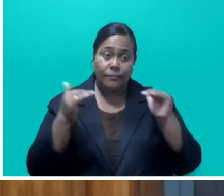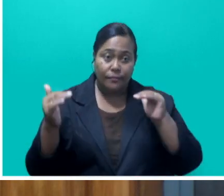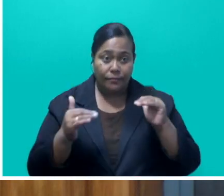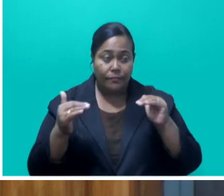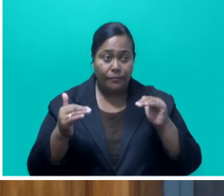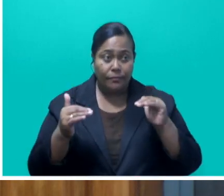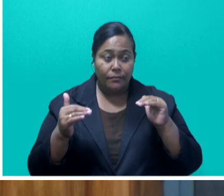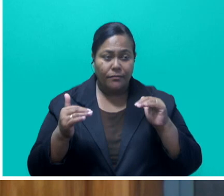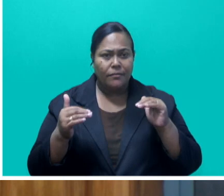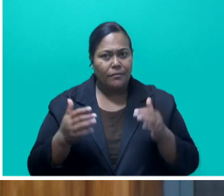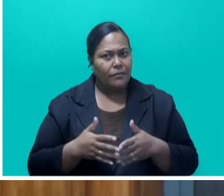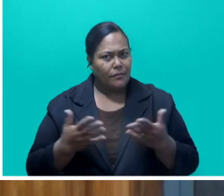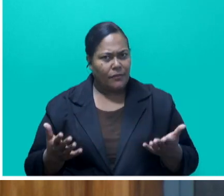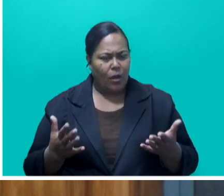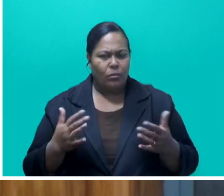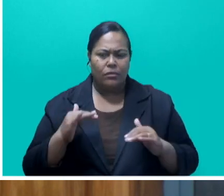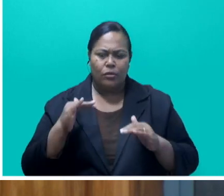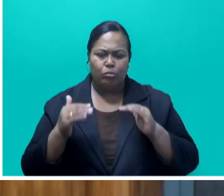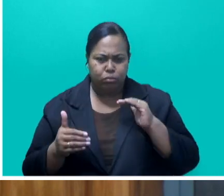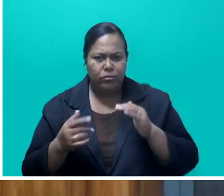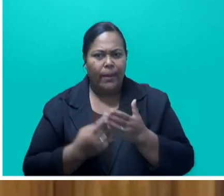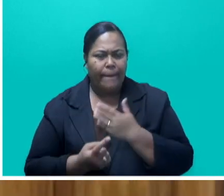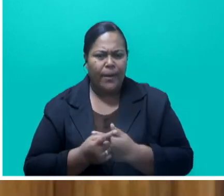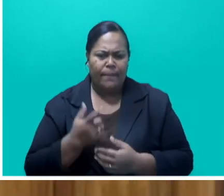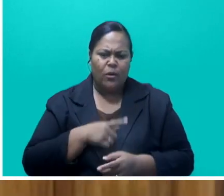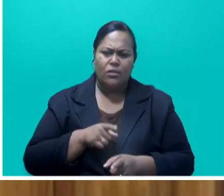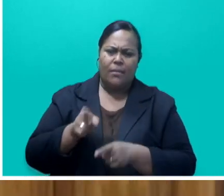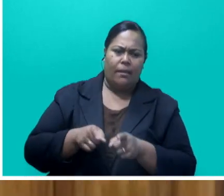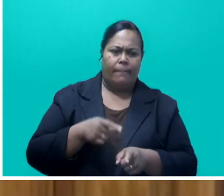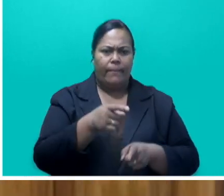has drastically eroded the social as well as economic rights